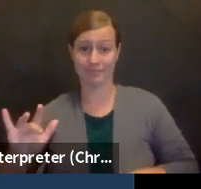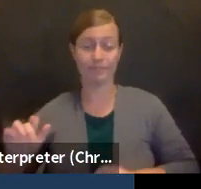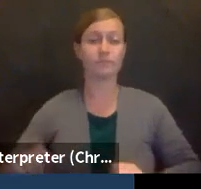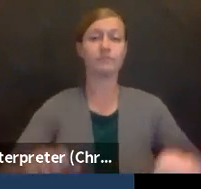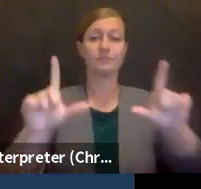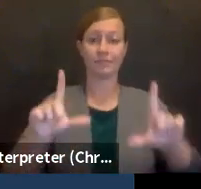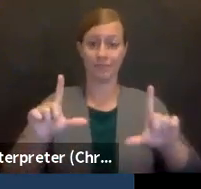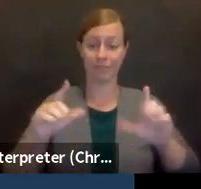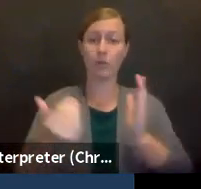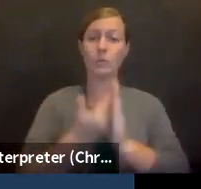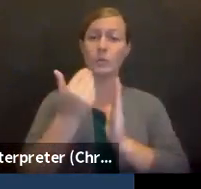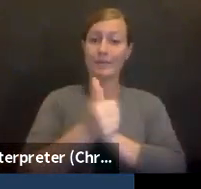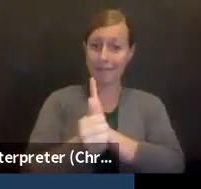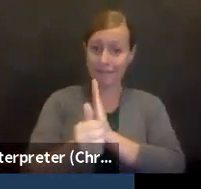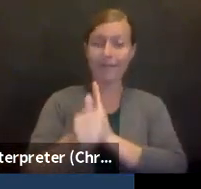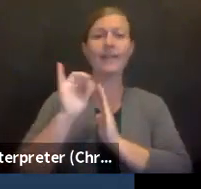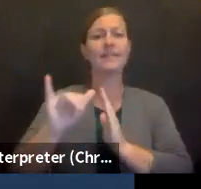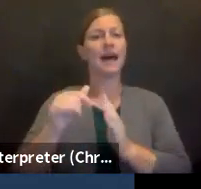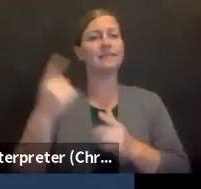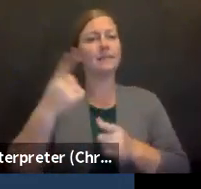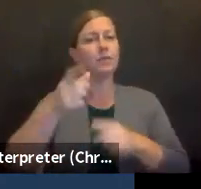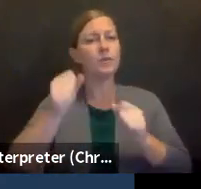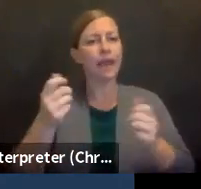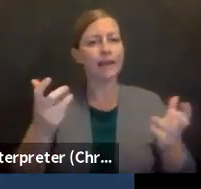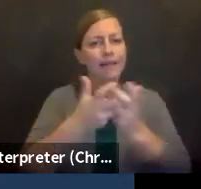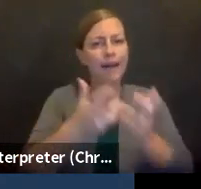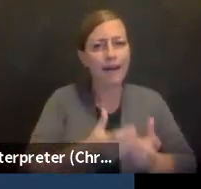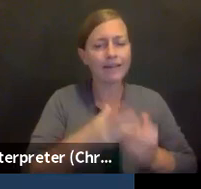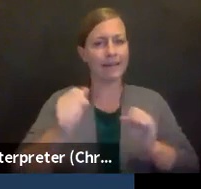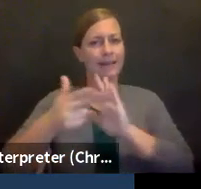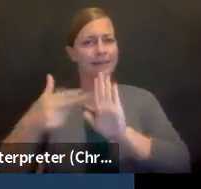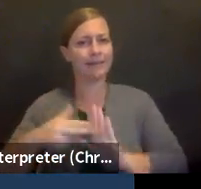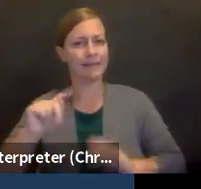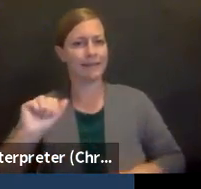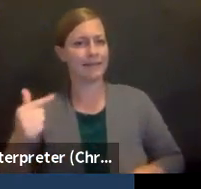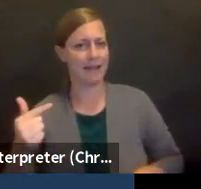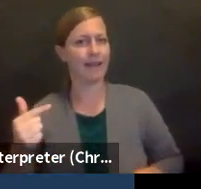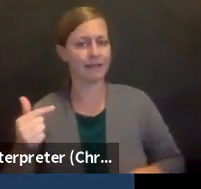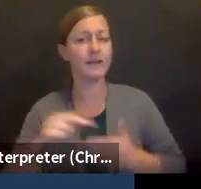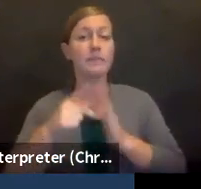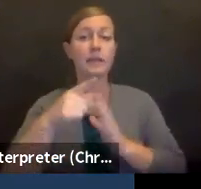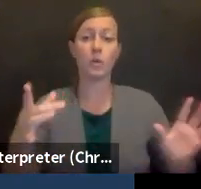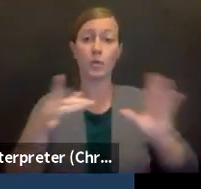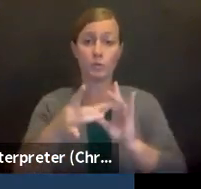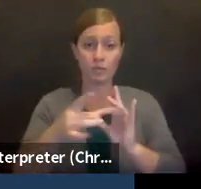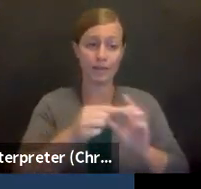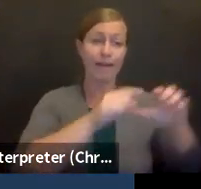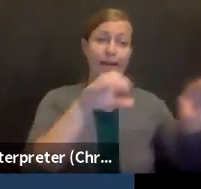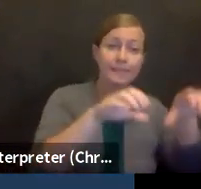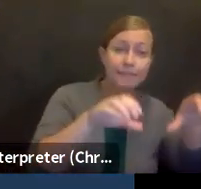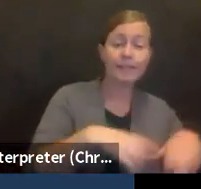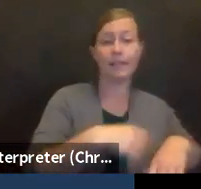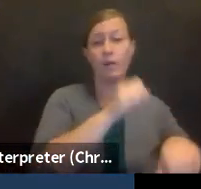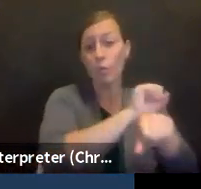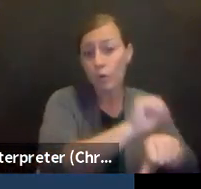something that you get to align to and you get to tag to. And when I mean tagging, that means you associate an activity or work that